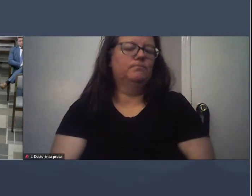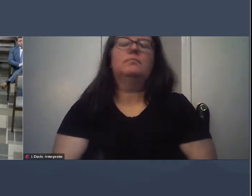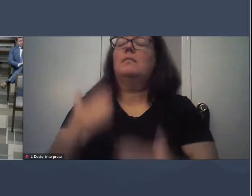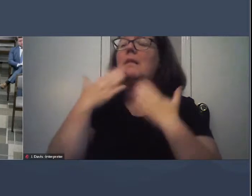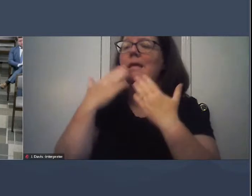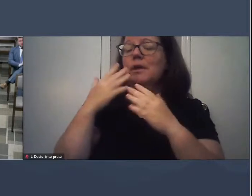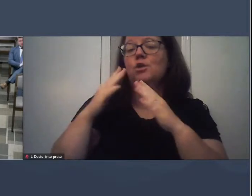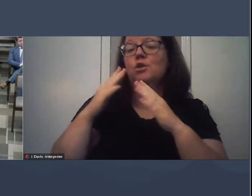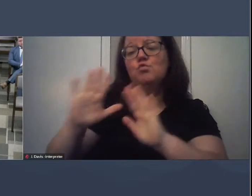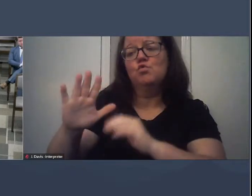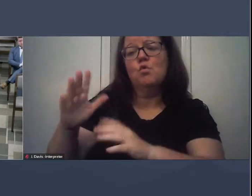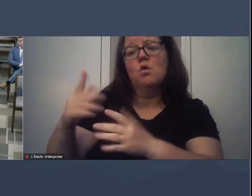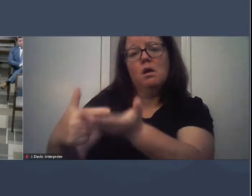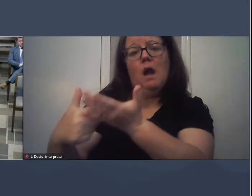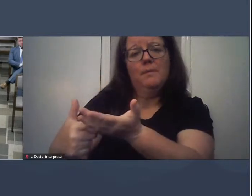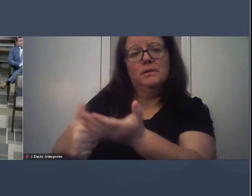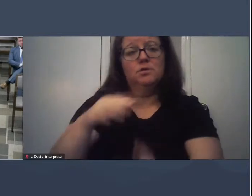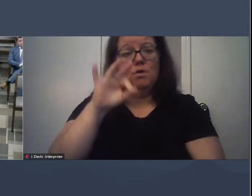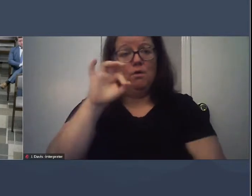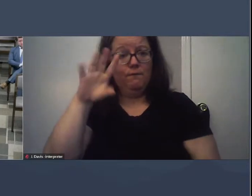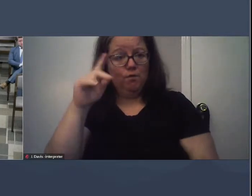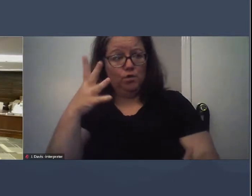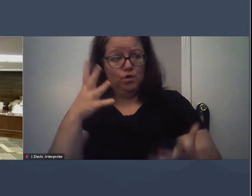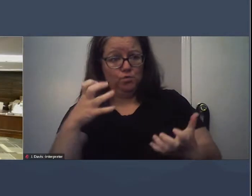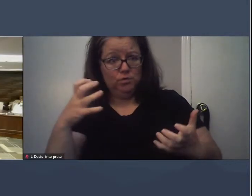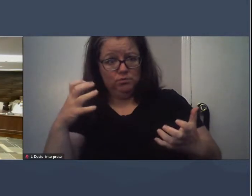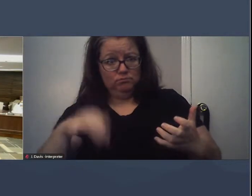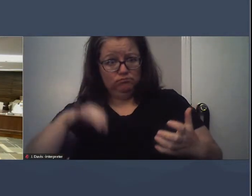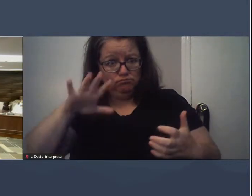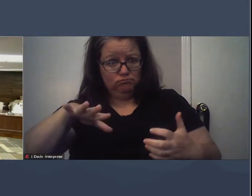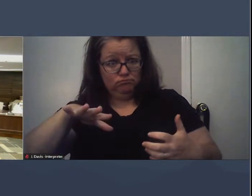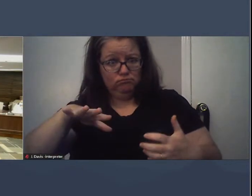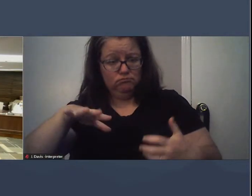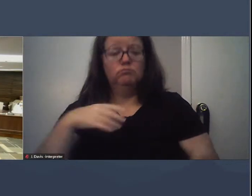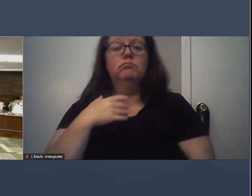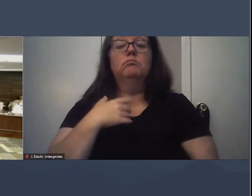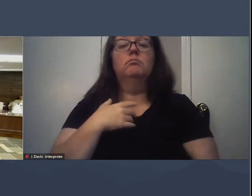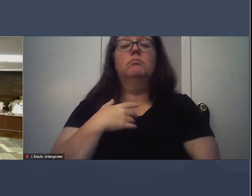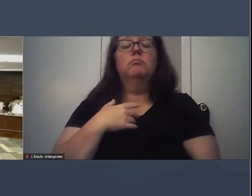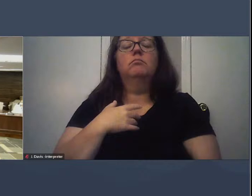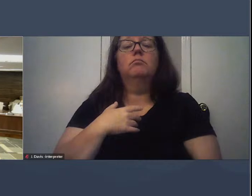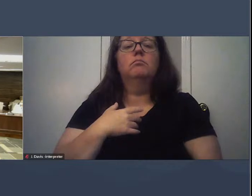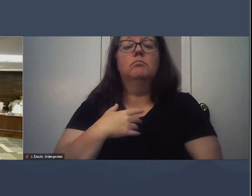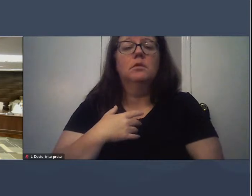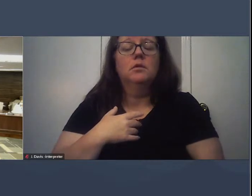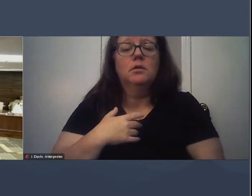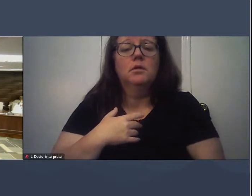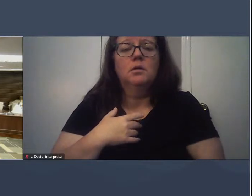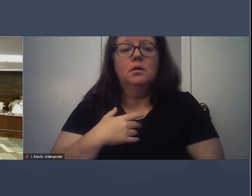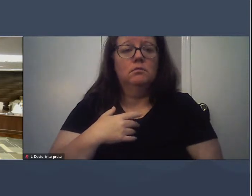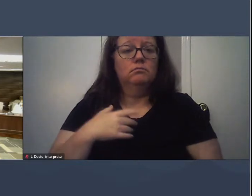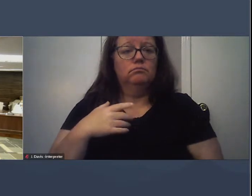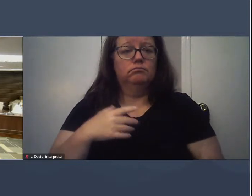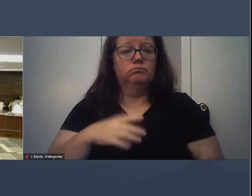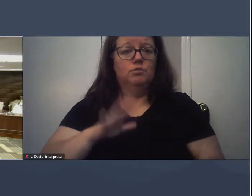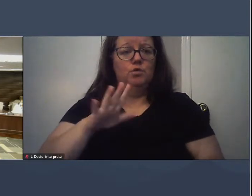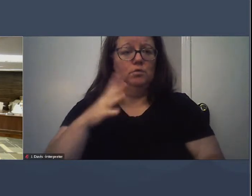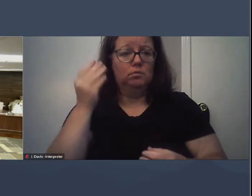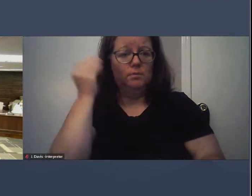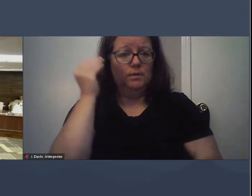your comments. Councilman Ford, sir, did you want to? Yes, sir. I hate to feel that way.